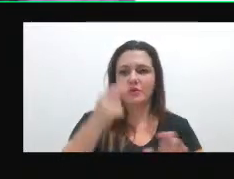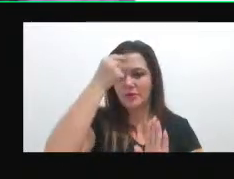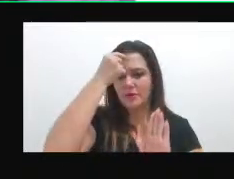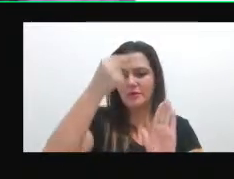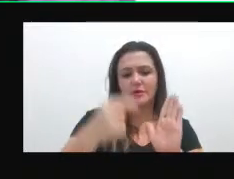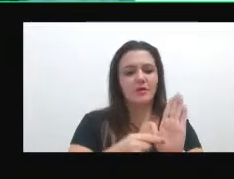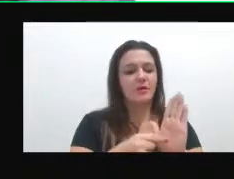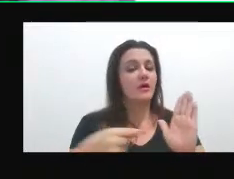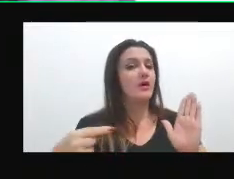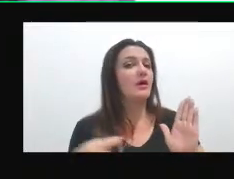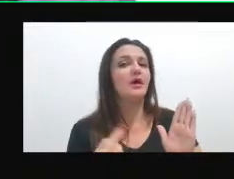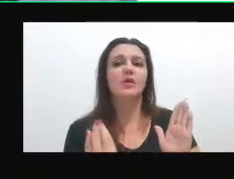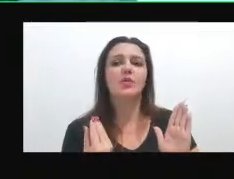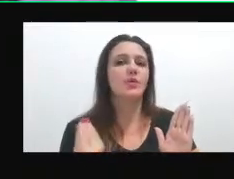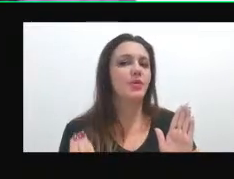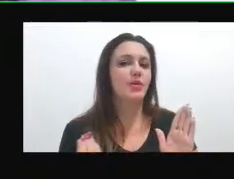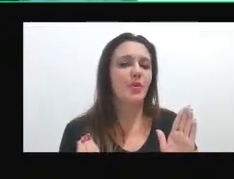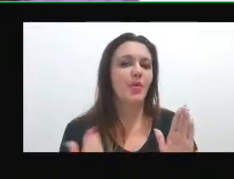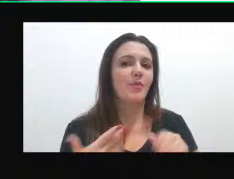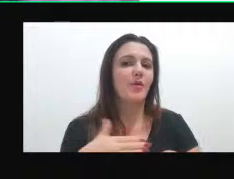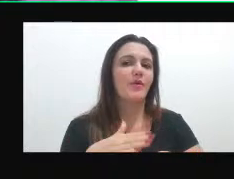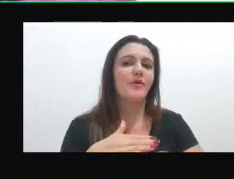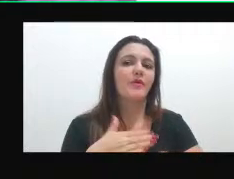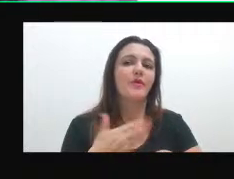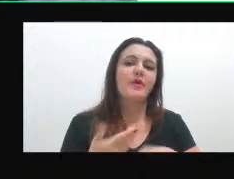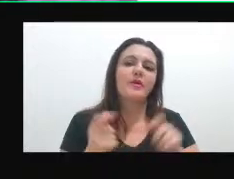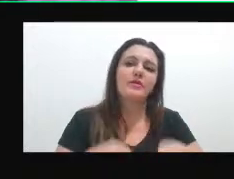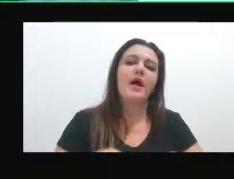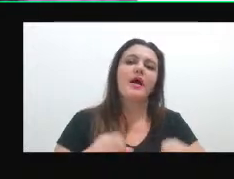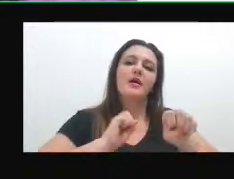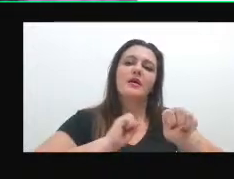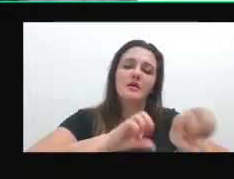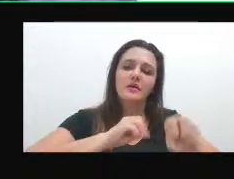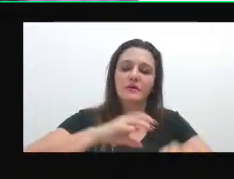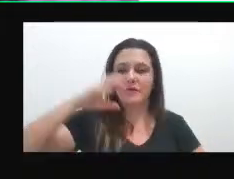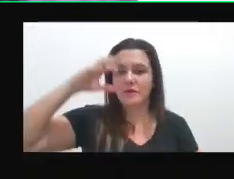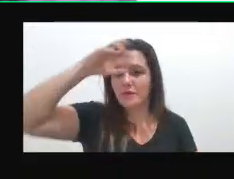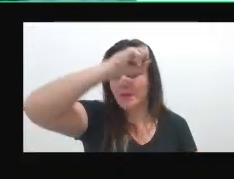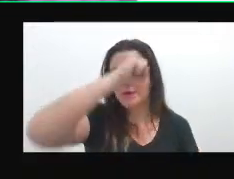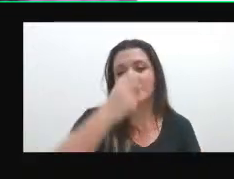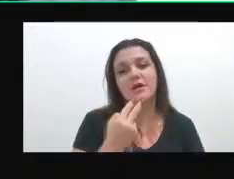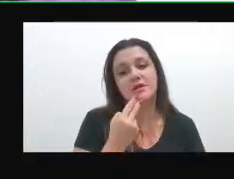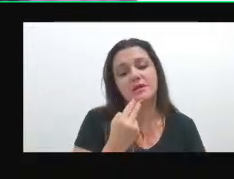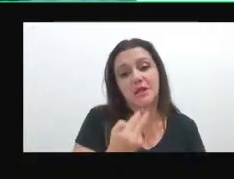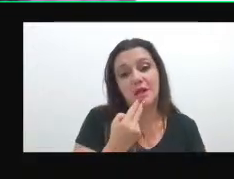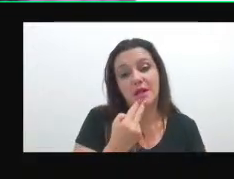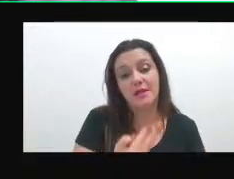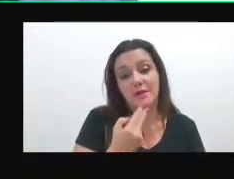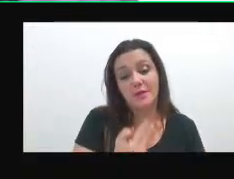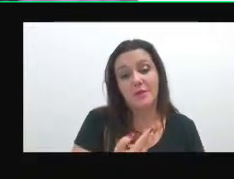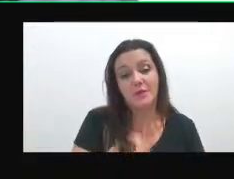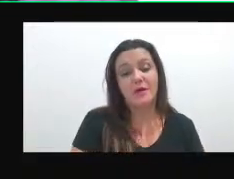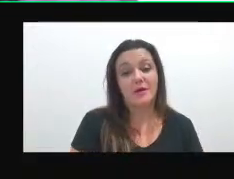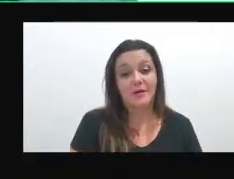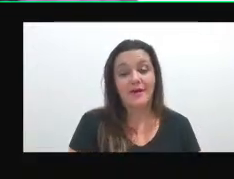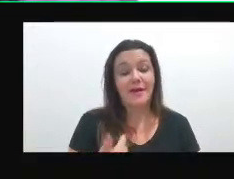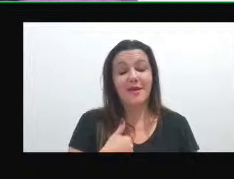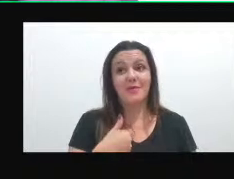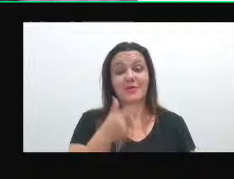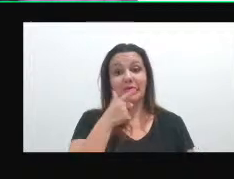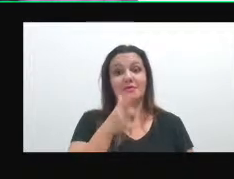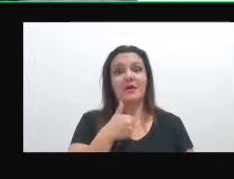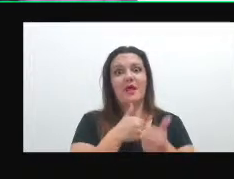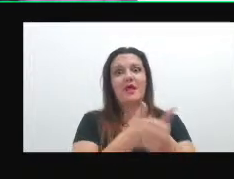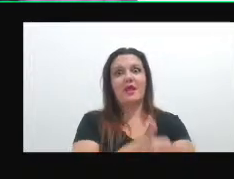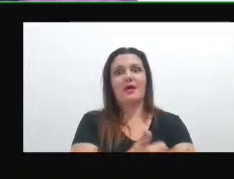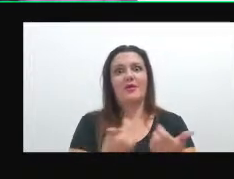difficult to keep on top of it. I certainly can't keep on top of it, and I don't think many people